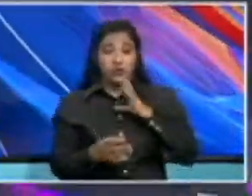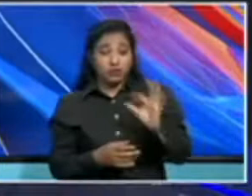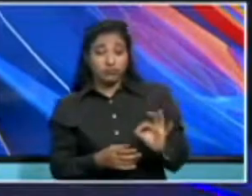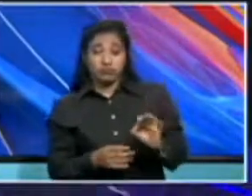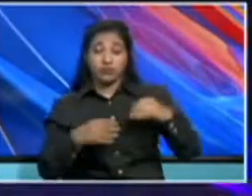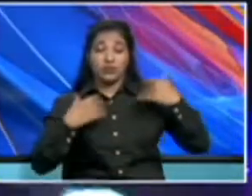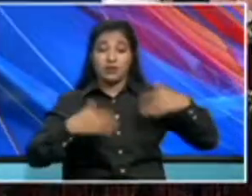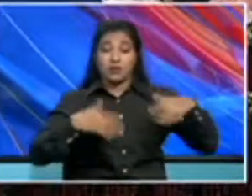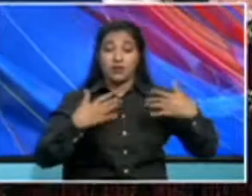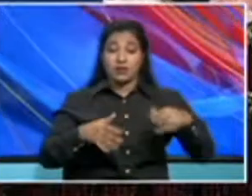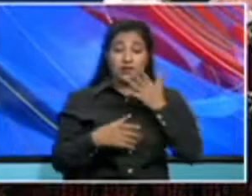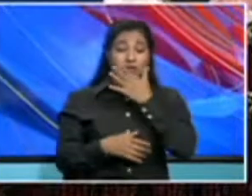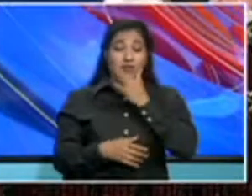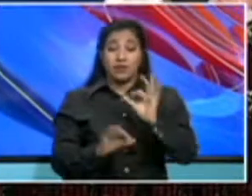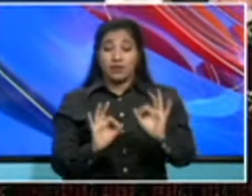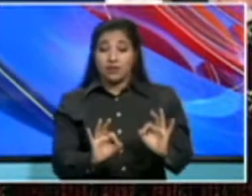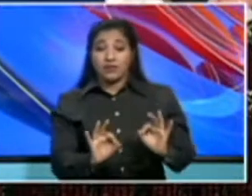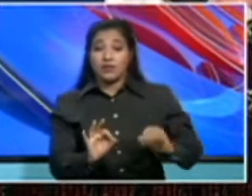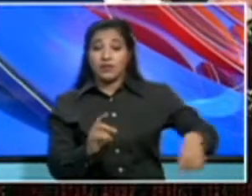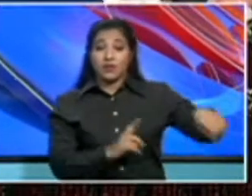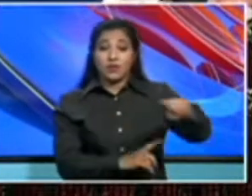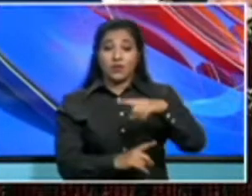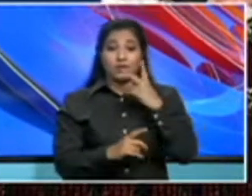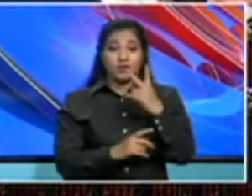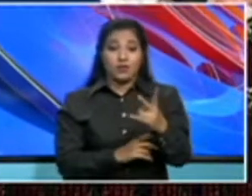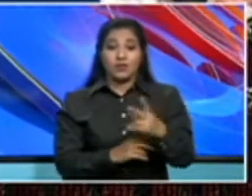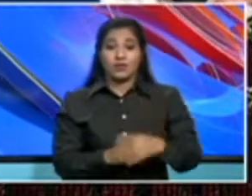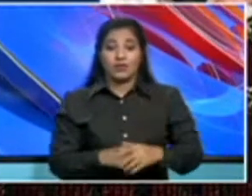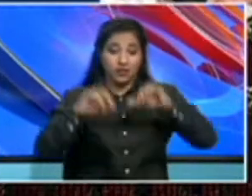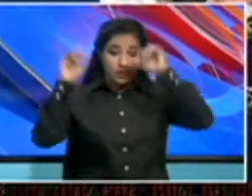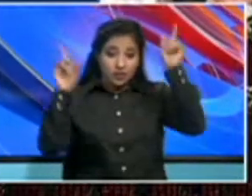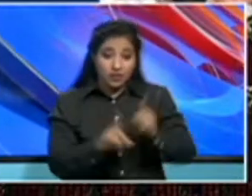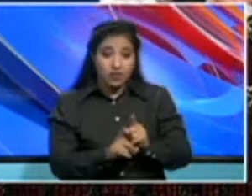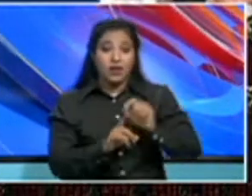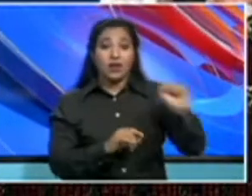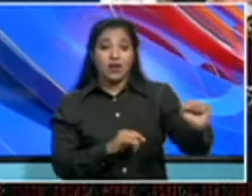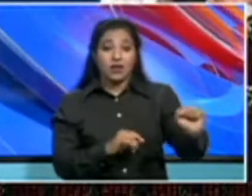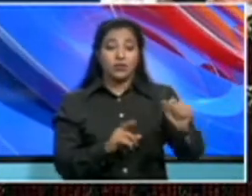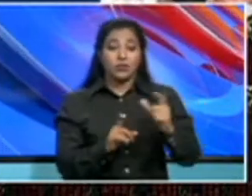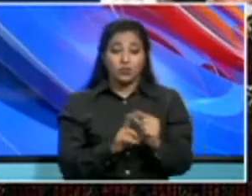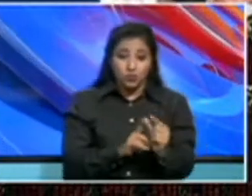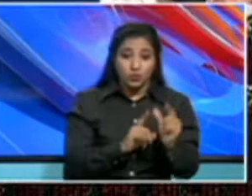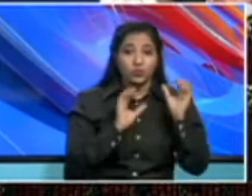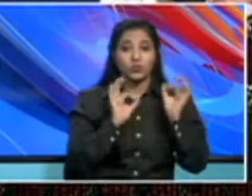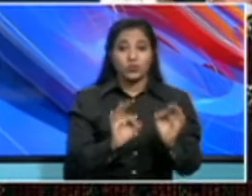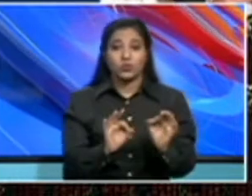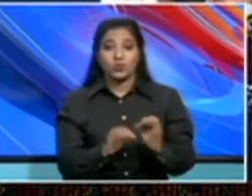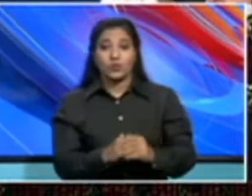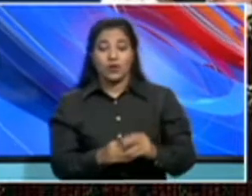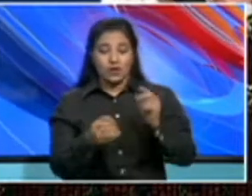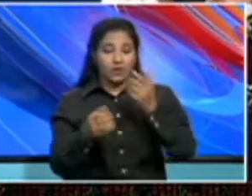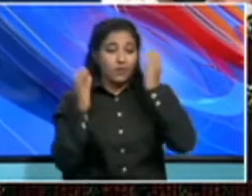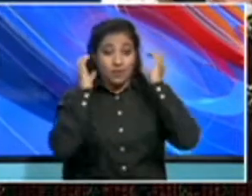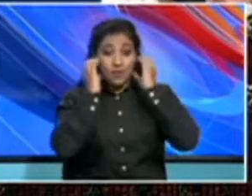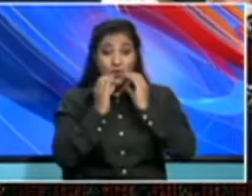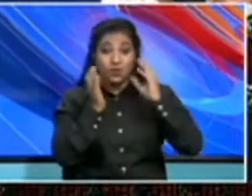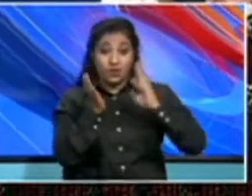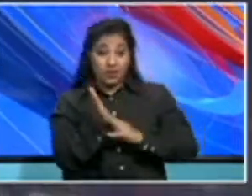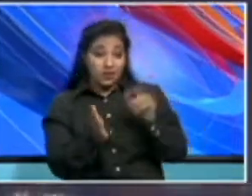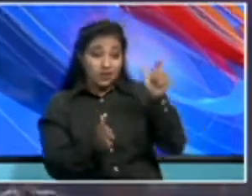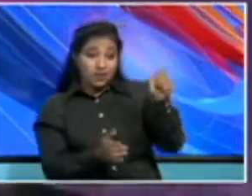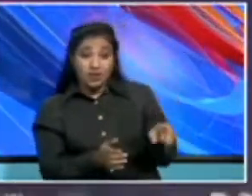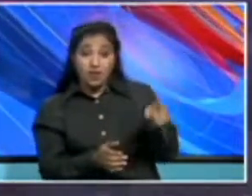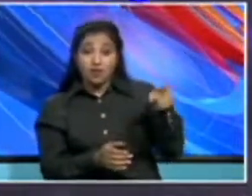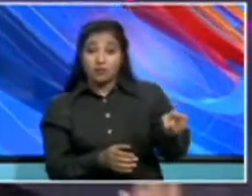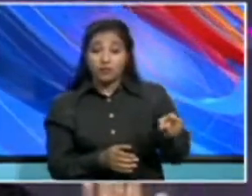spectacular opening ceremony we witnessed in the august company of Honorable Prime Minister Shri Narendra Modi ji, the